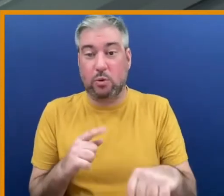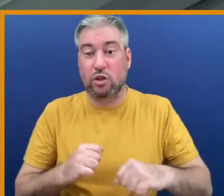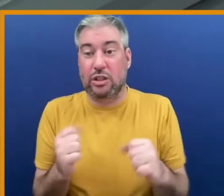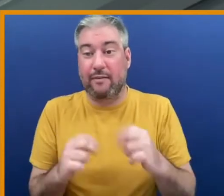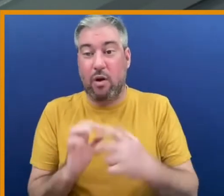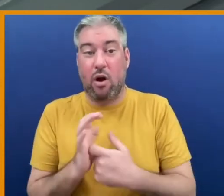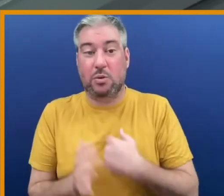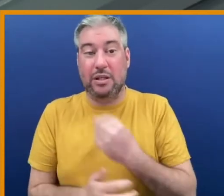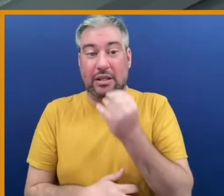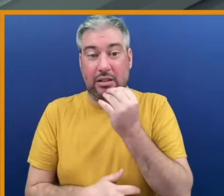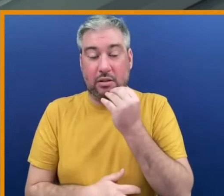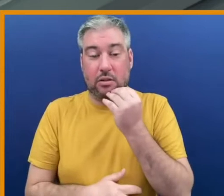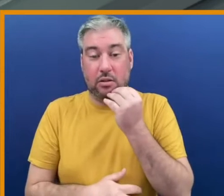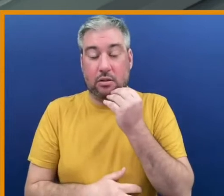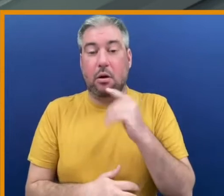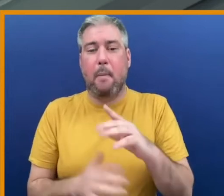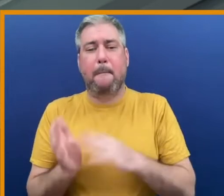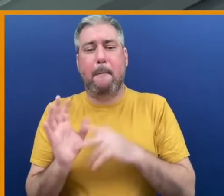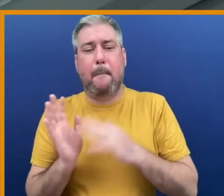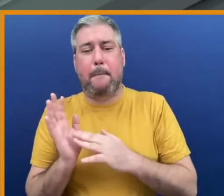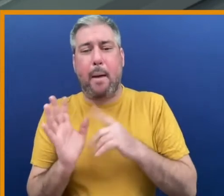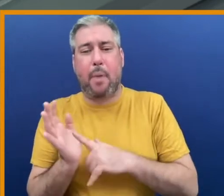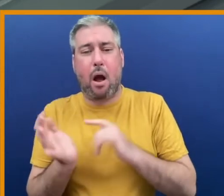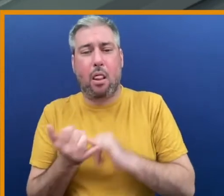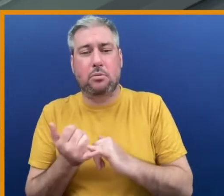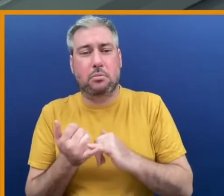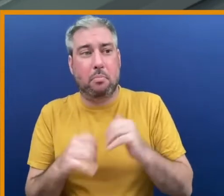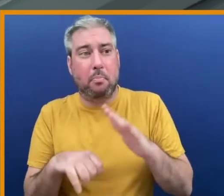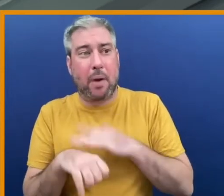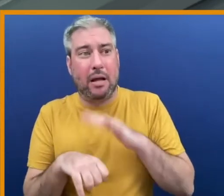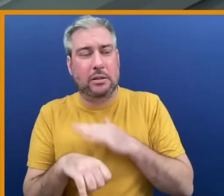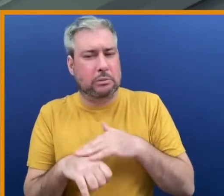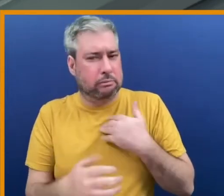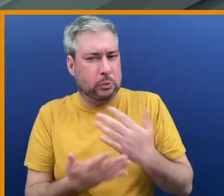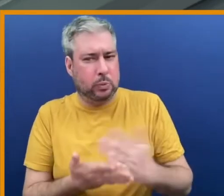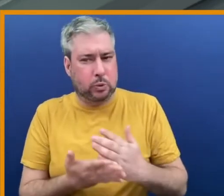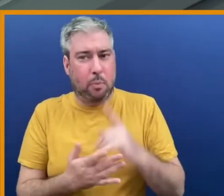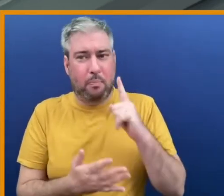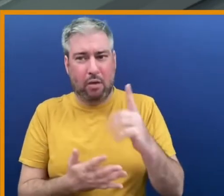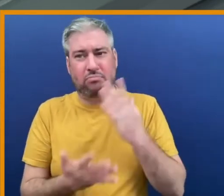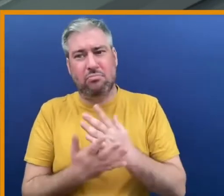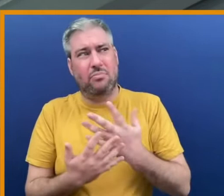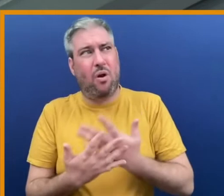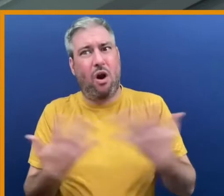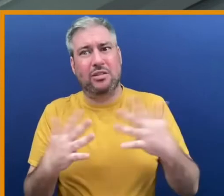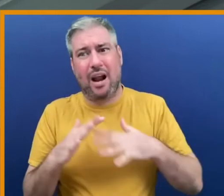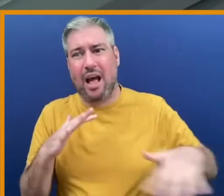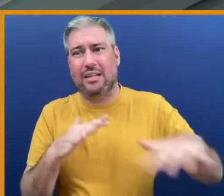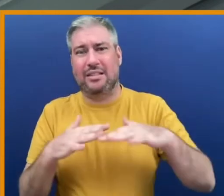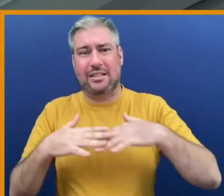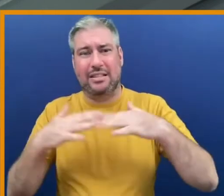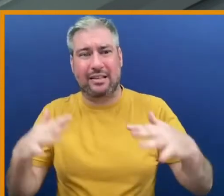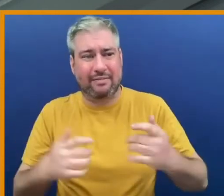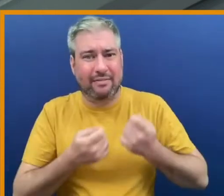too. And all of this is creating a serious threat to biodiversity worldwide. For example, just one